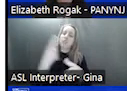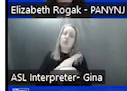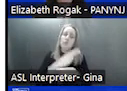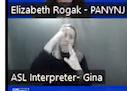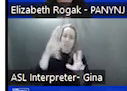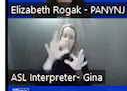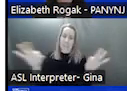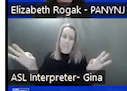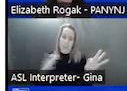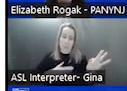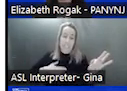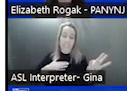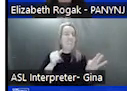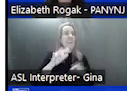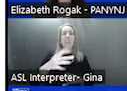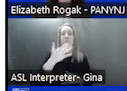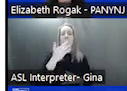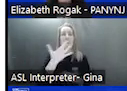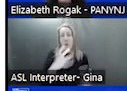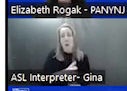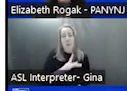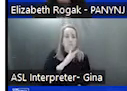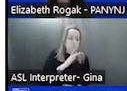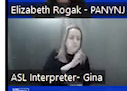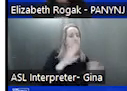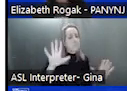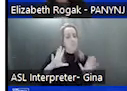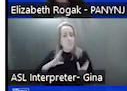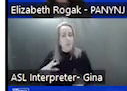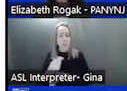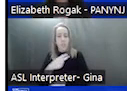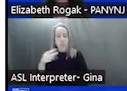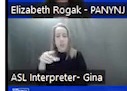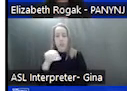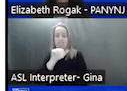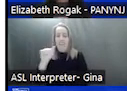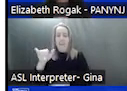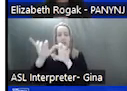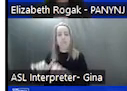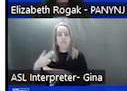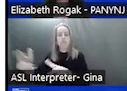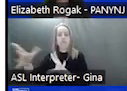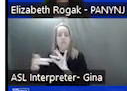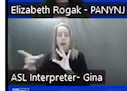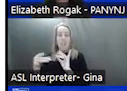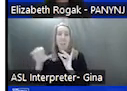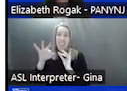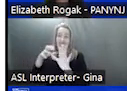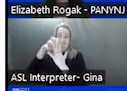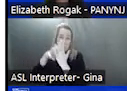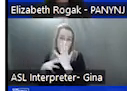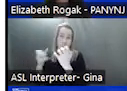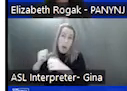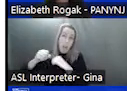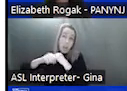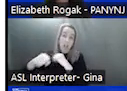function. You can submit longer comments via the public project website, email, voicemail, all of the information that's on your screen.